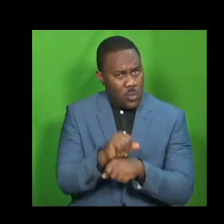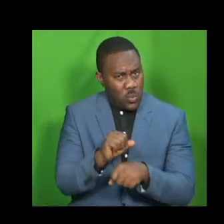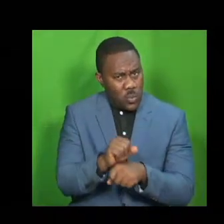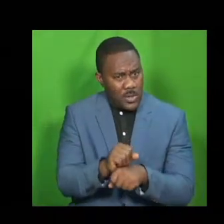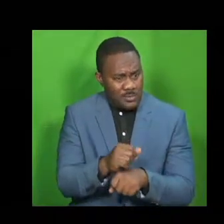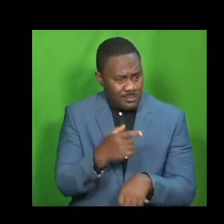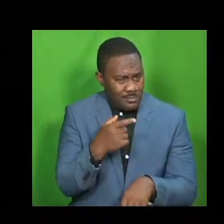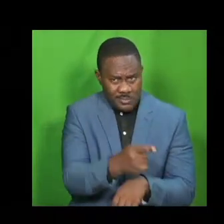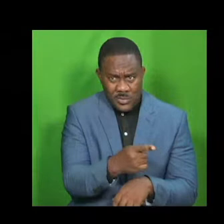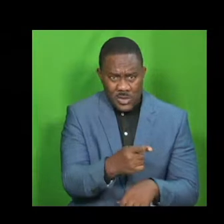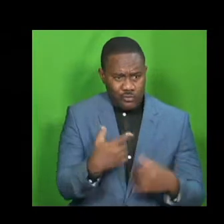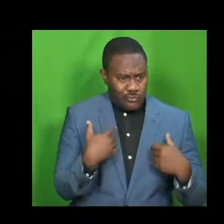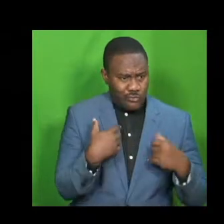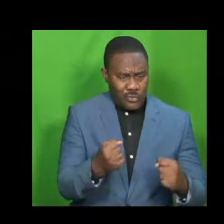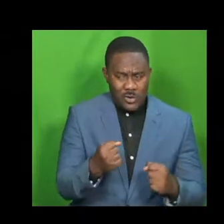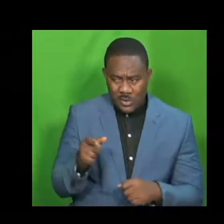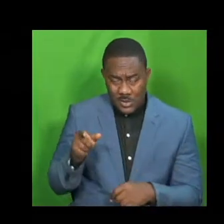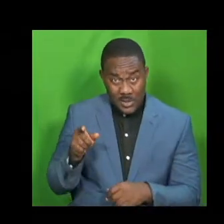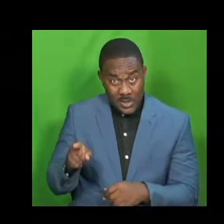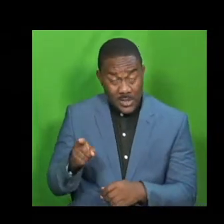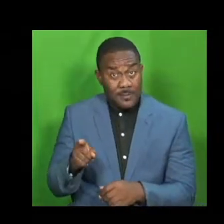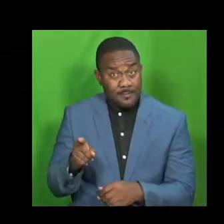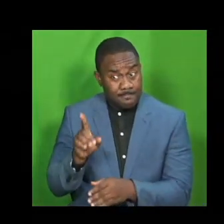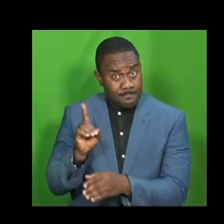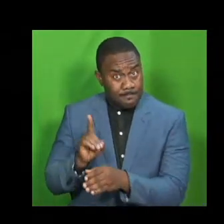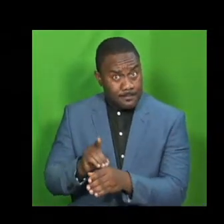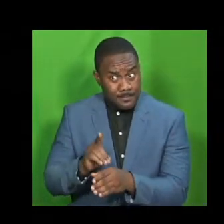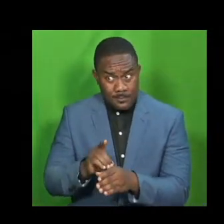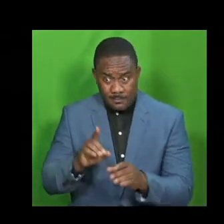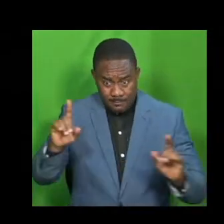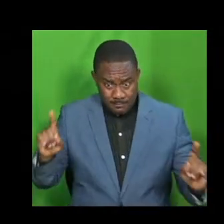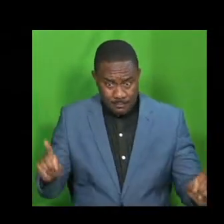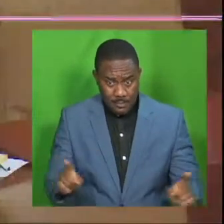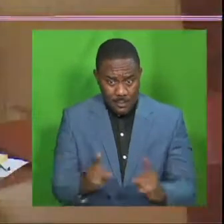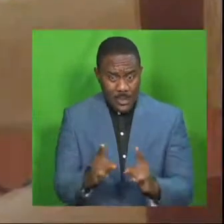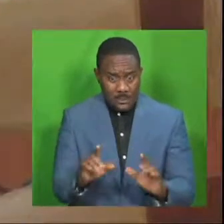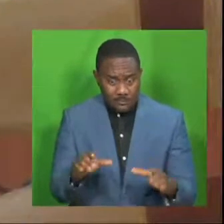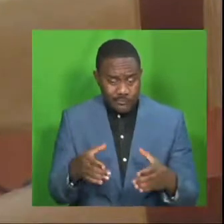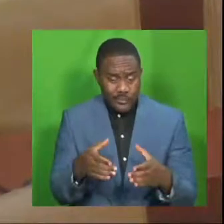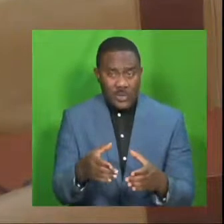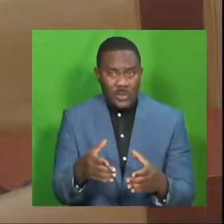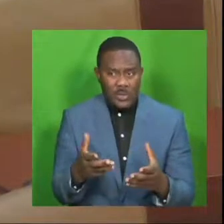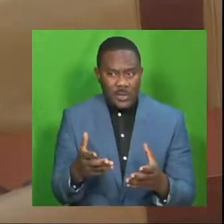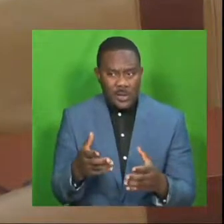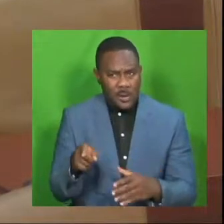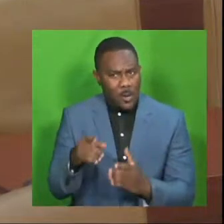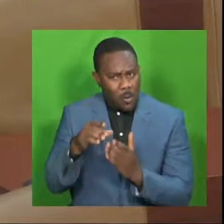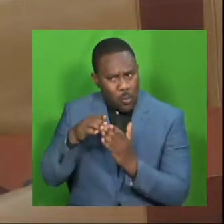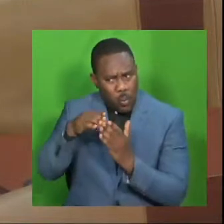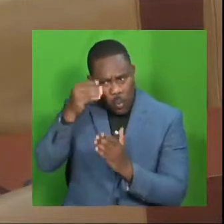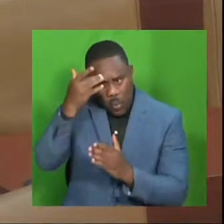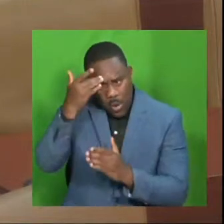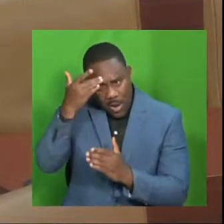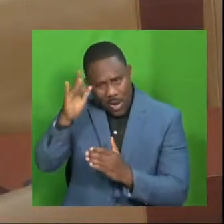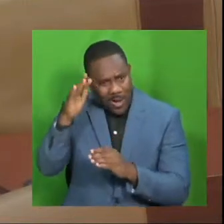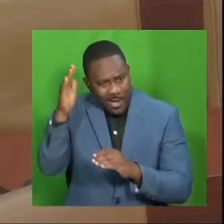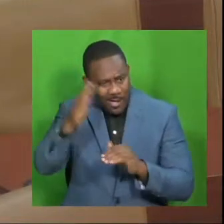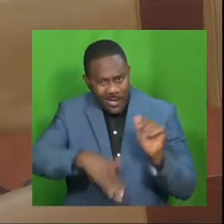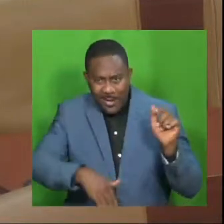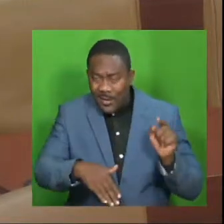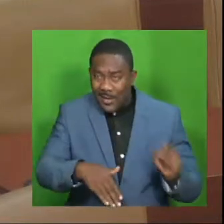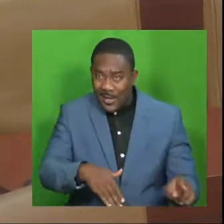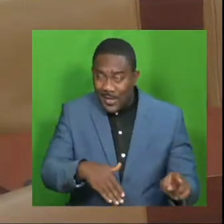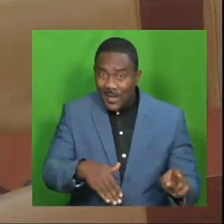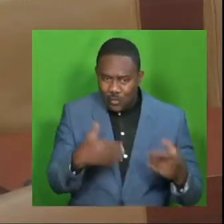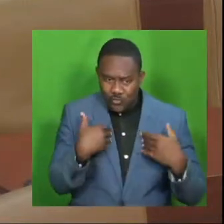who are not physically challenged. And therefore, when they are in the same classroom and they are beating them to it, the respect and the dignity will